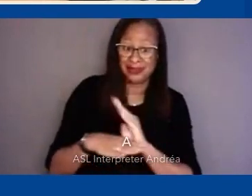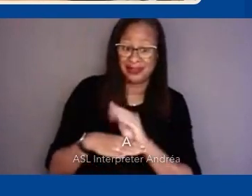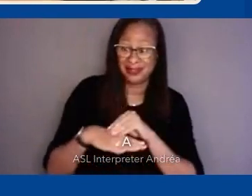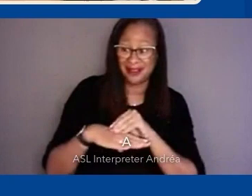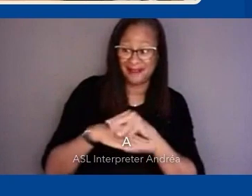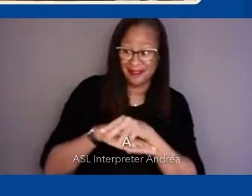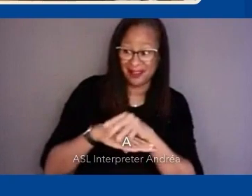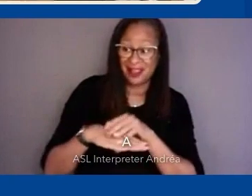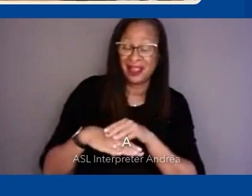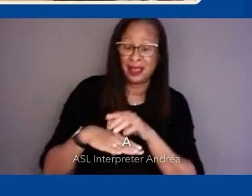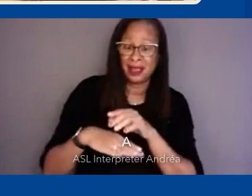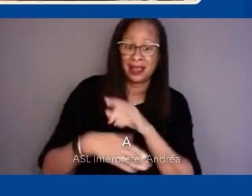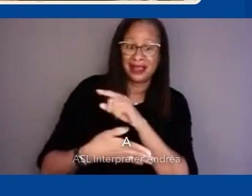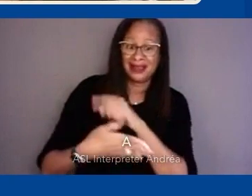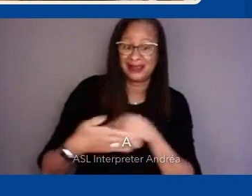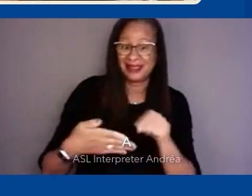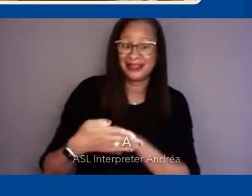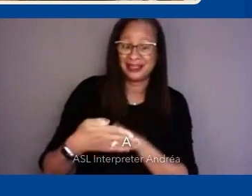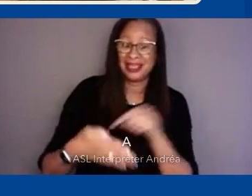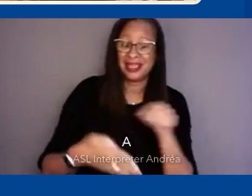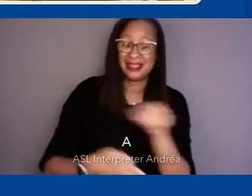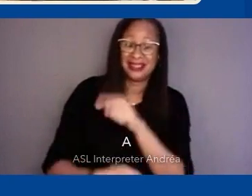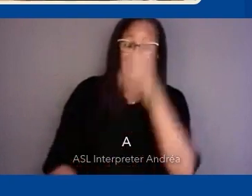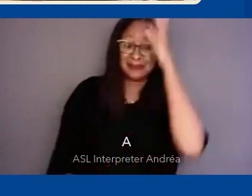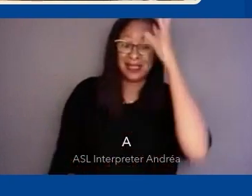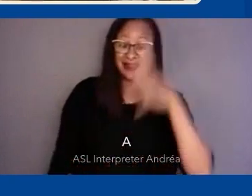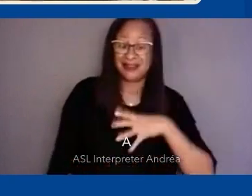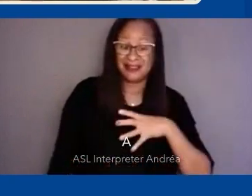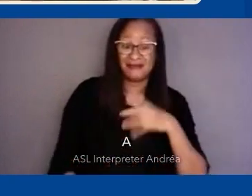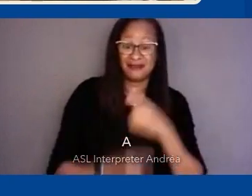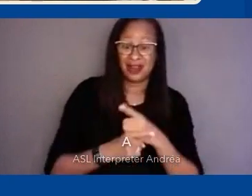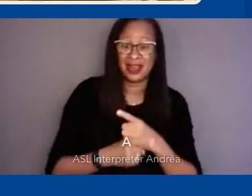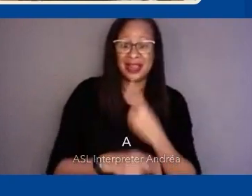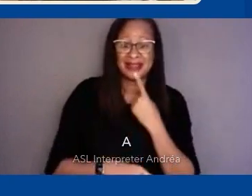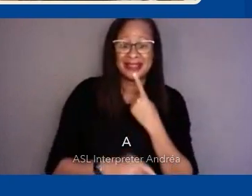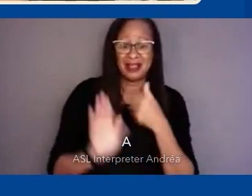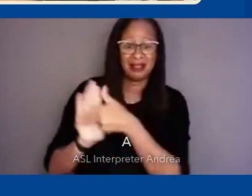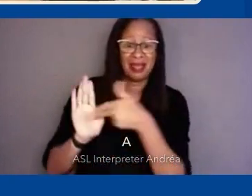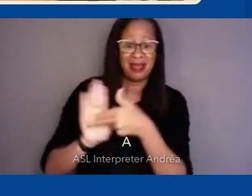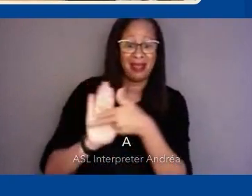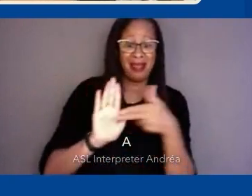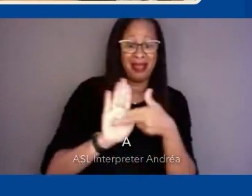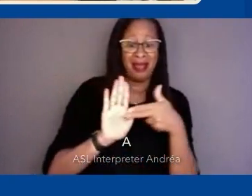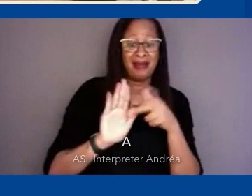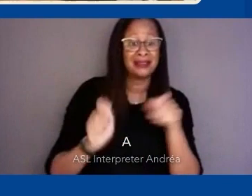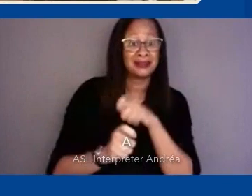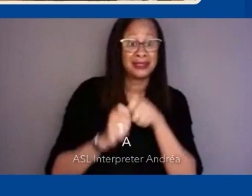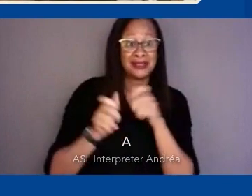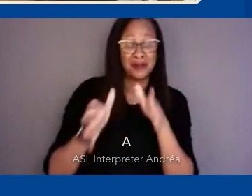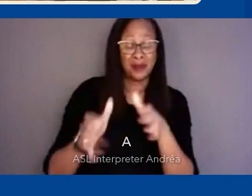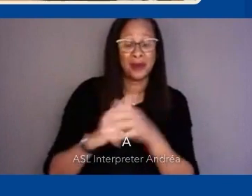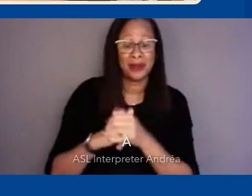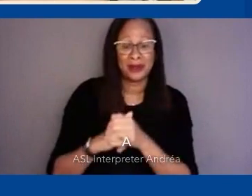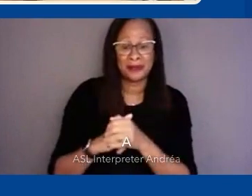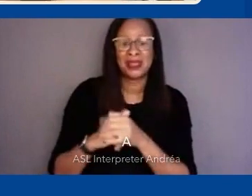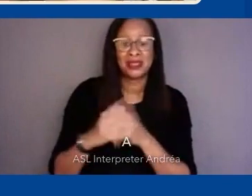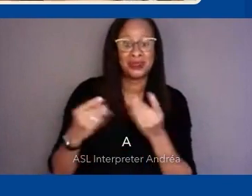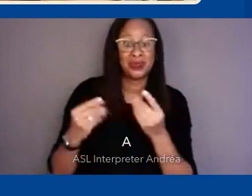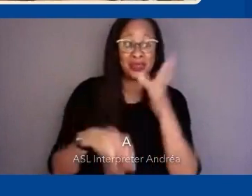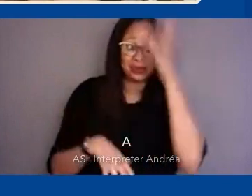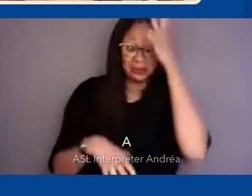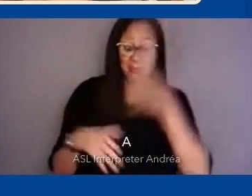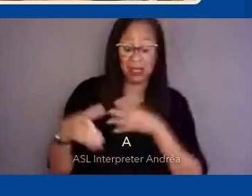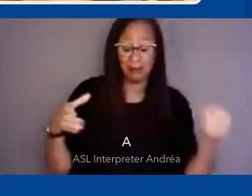of canceling these men, right? It's like saying, labeling them in a certain way, boxing them in to a certain